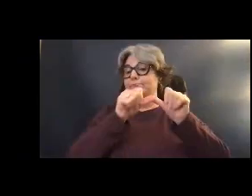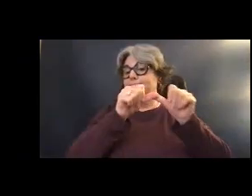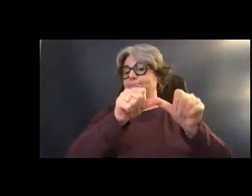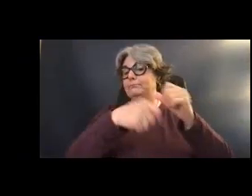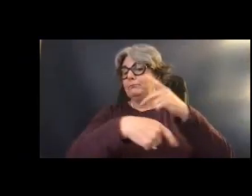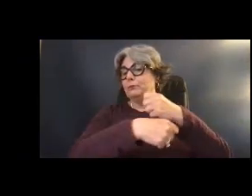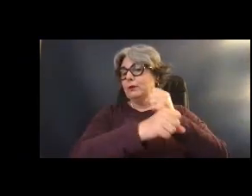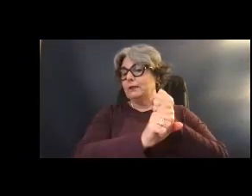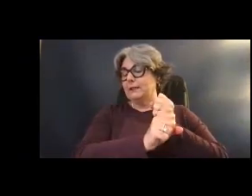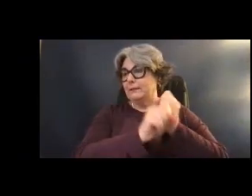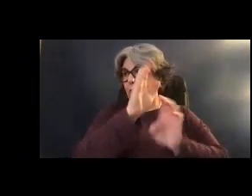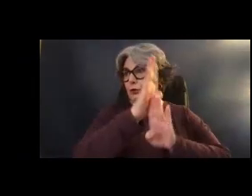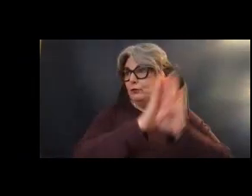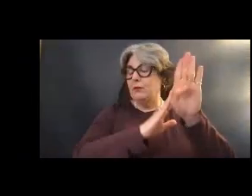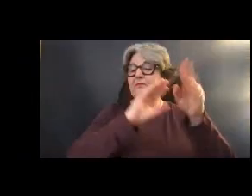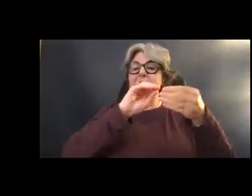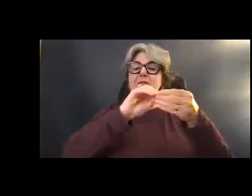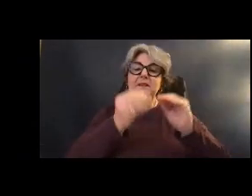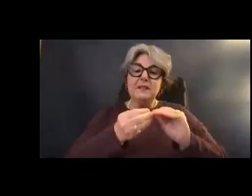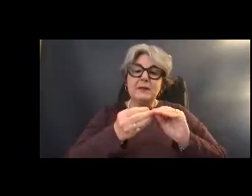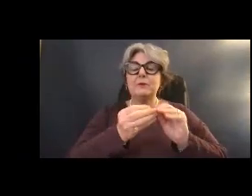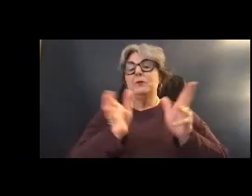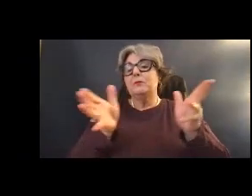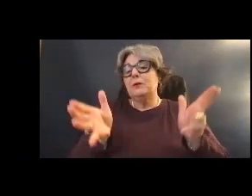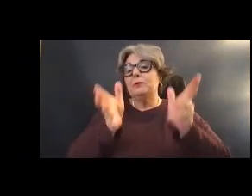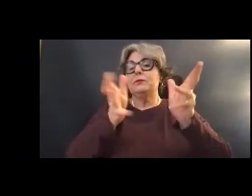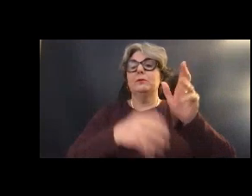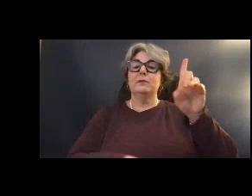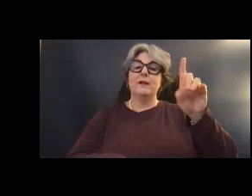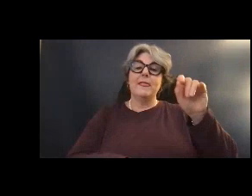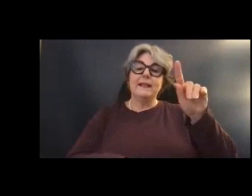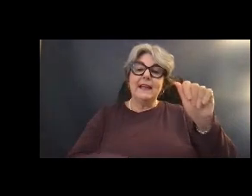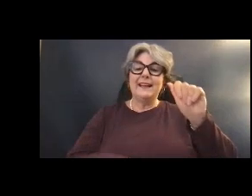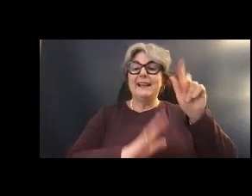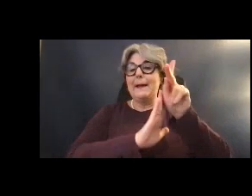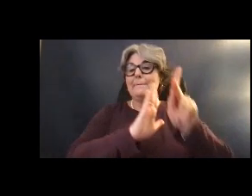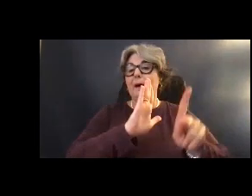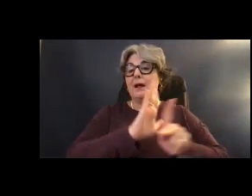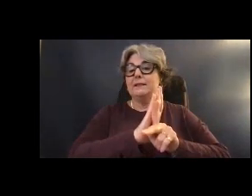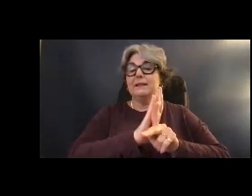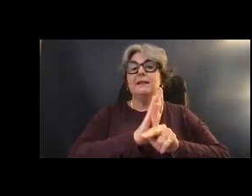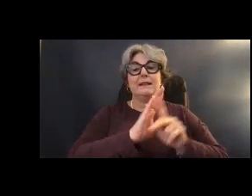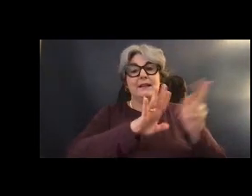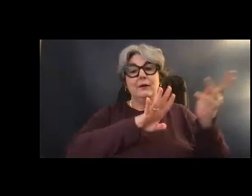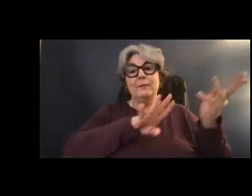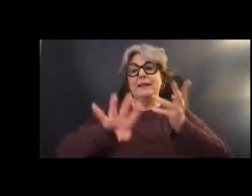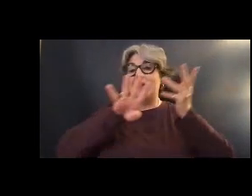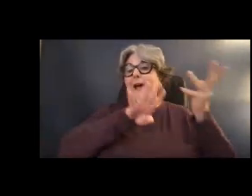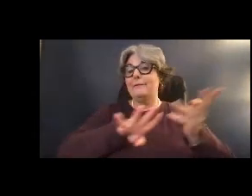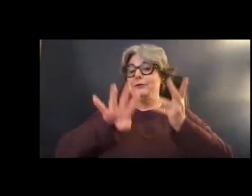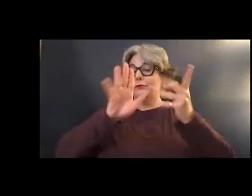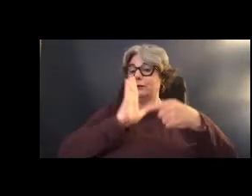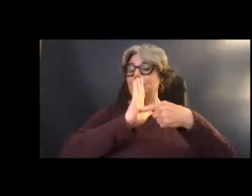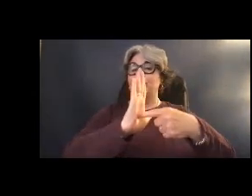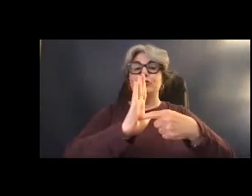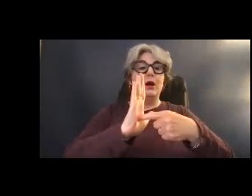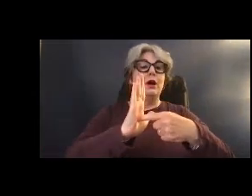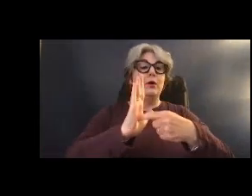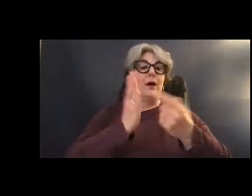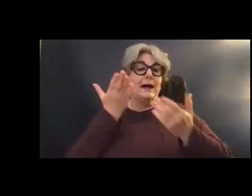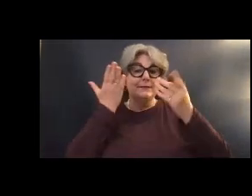productivity growth, the metrics, the drivers, the data, and policies. And that will be live streamed. So I would just